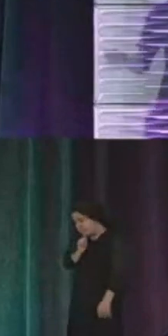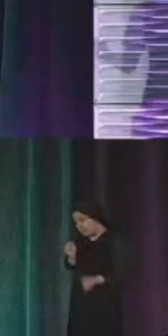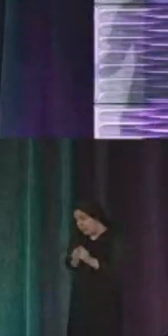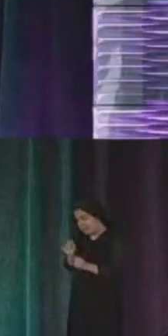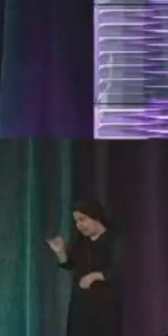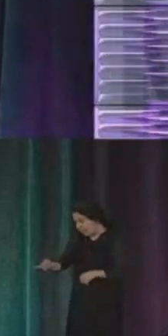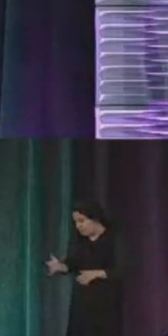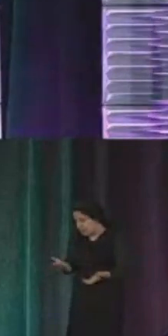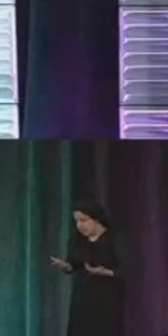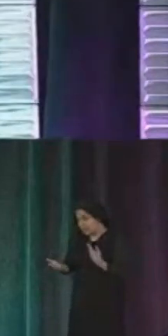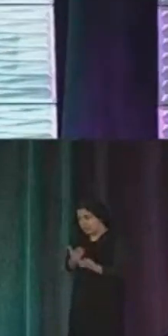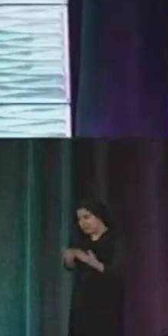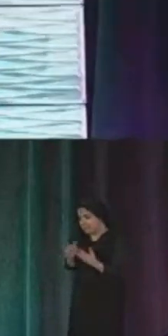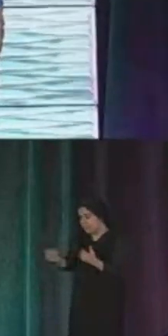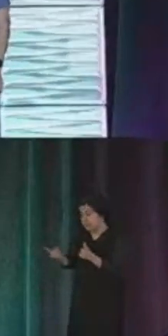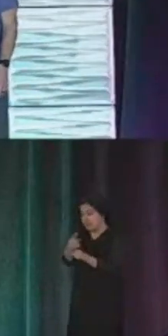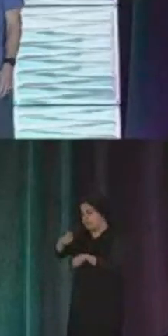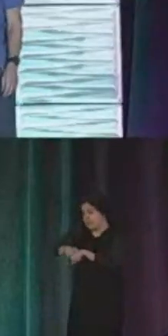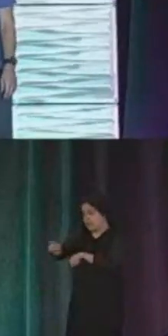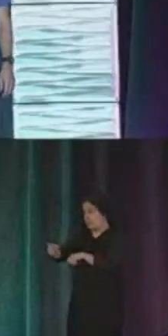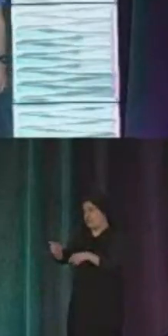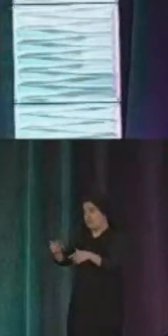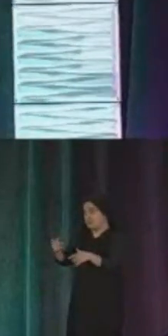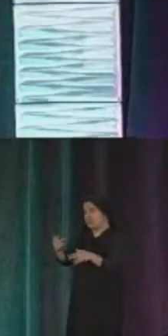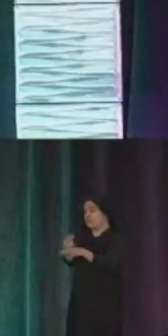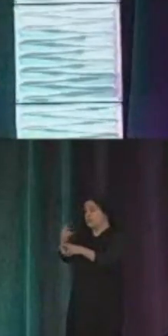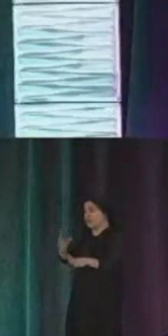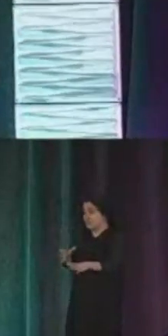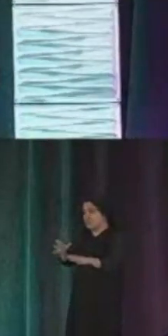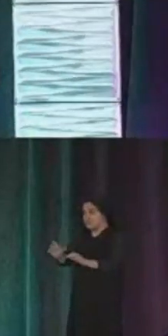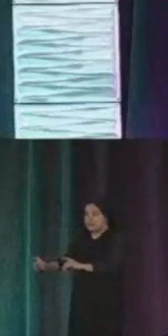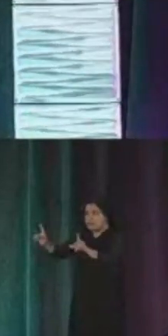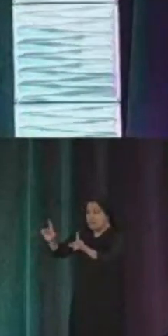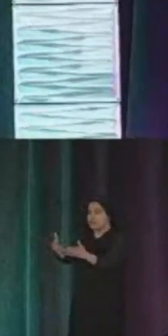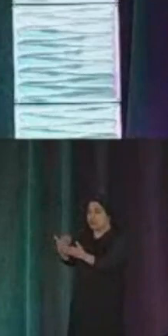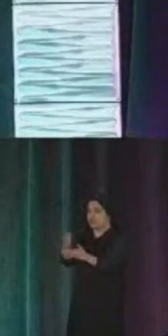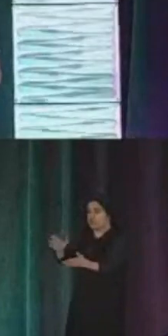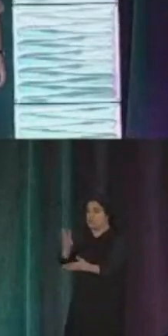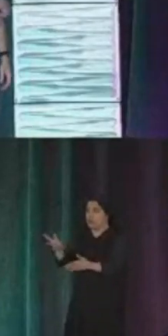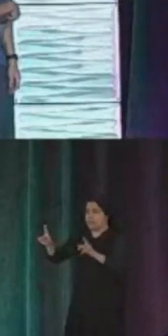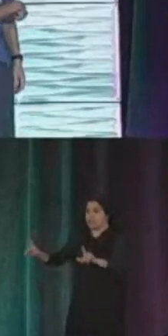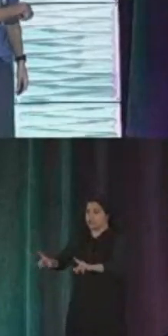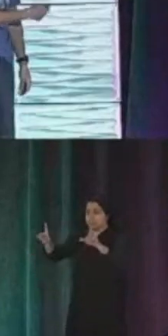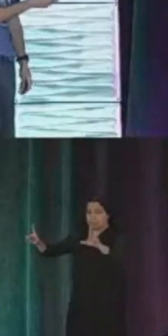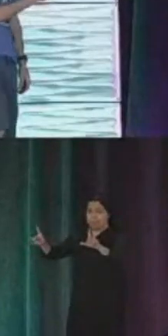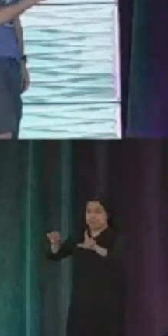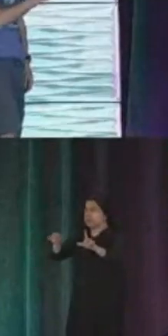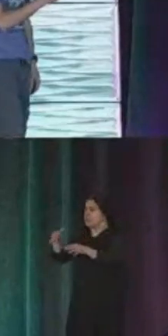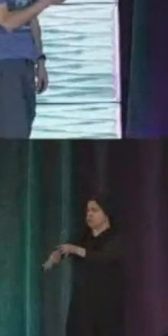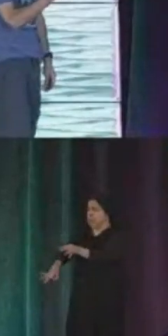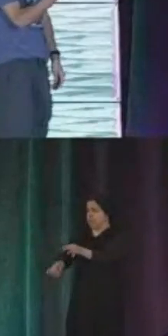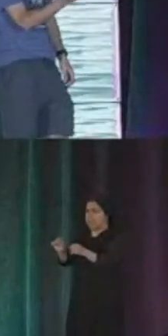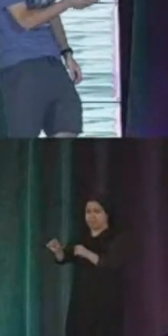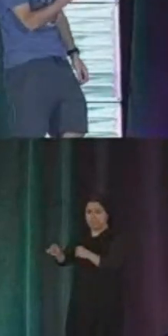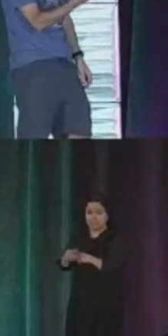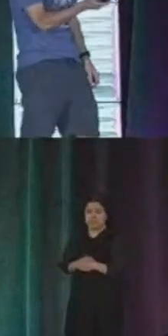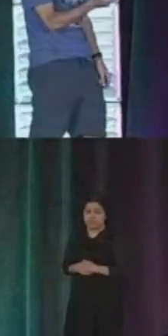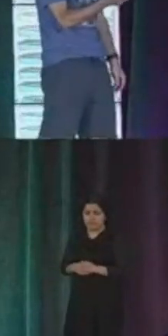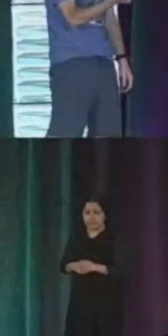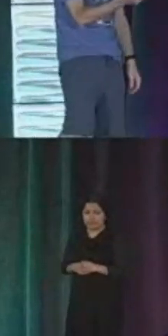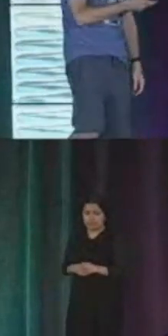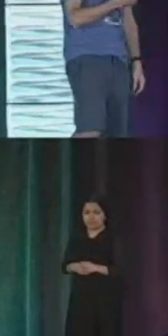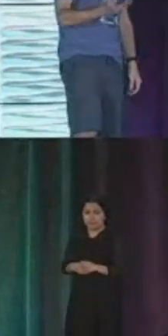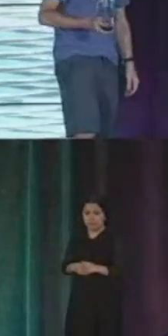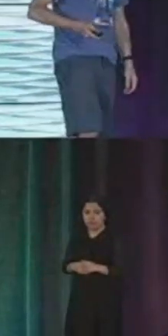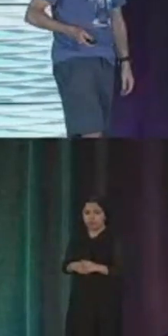even if it's the first time your user's getting to your page. So it's pretty simple. Then we